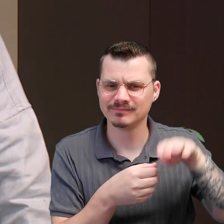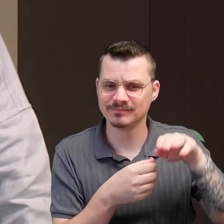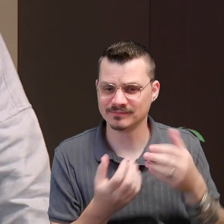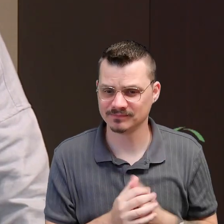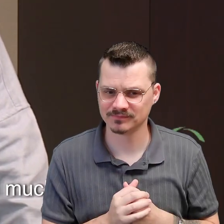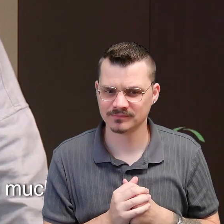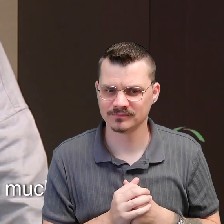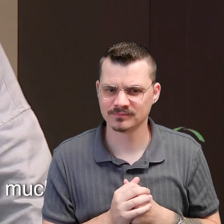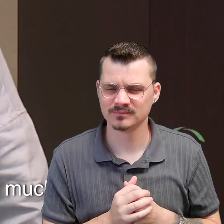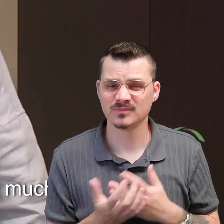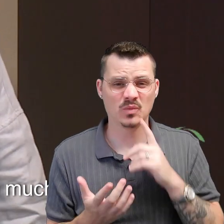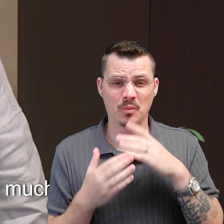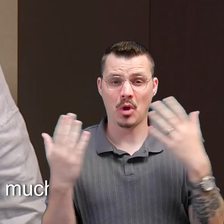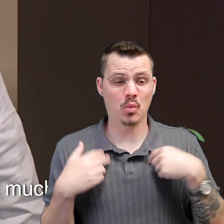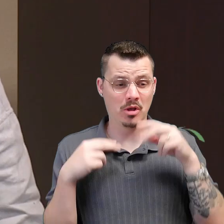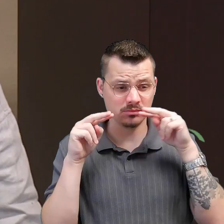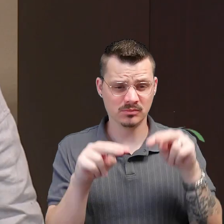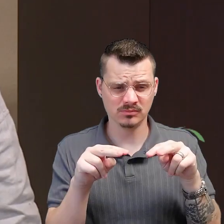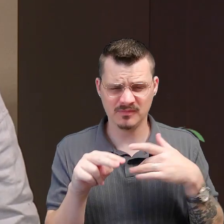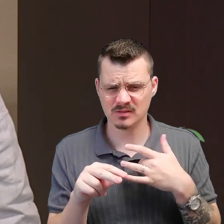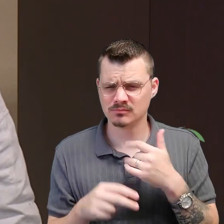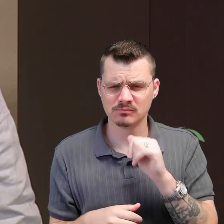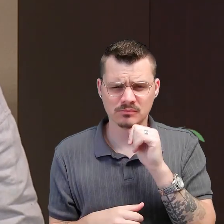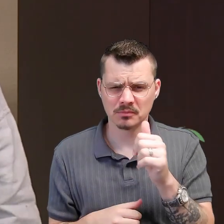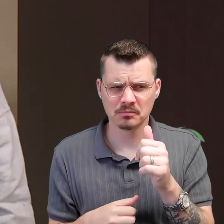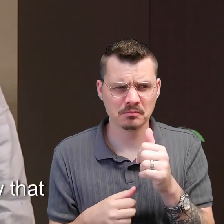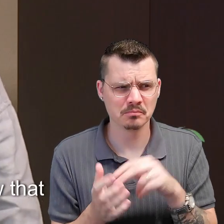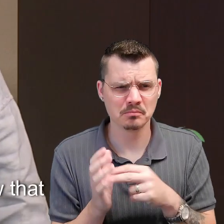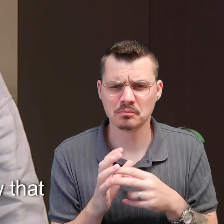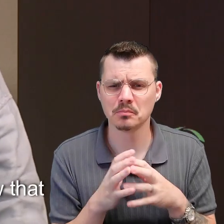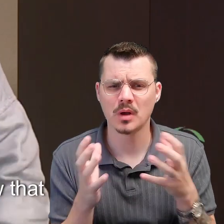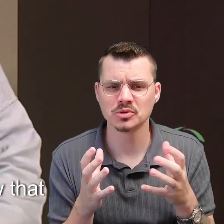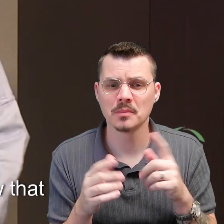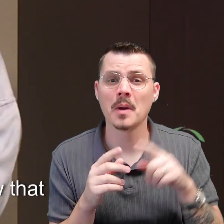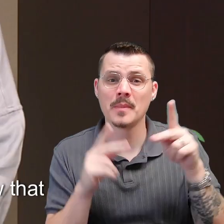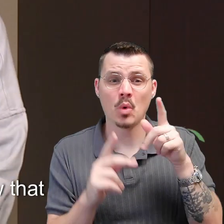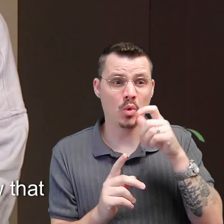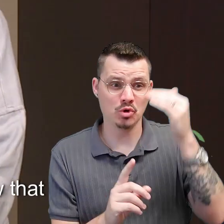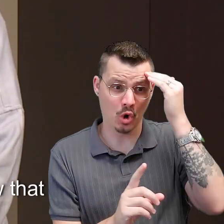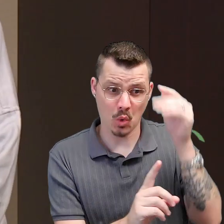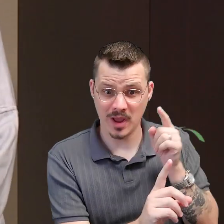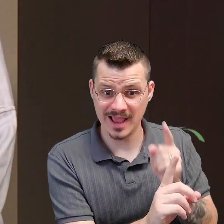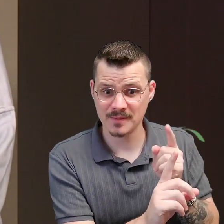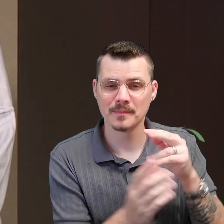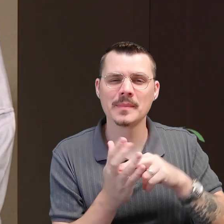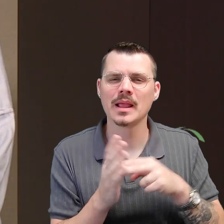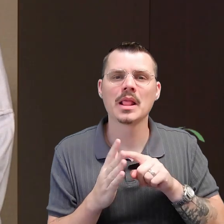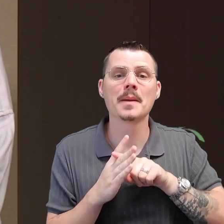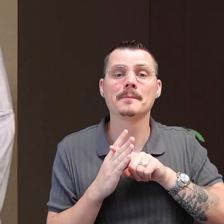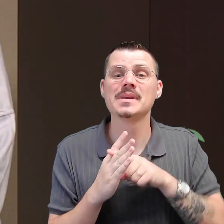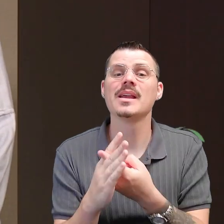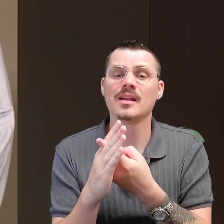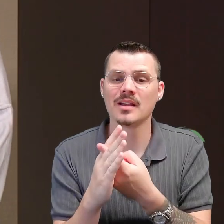himself. Now, on the surface, that doesn't mean much of anything, does it? But in fact, people that know him know that this is the